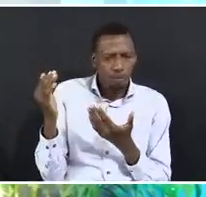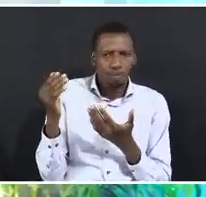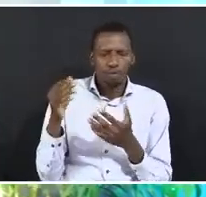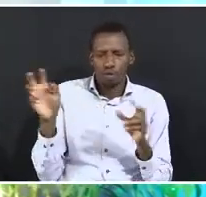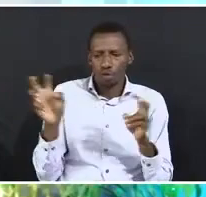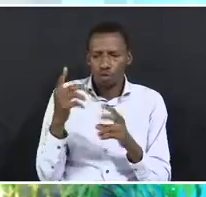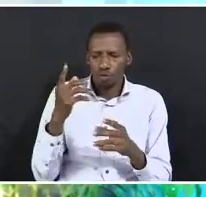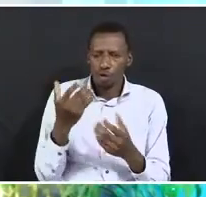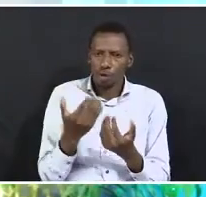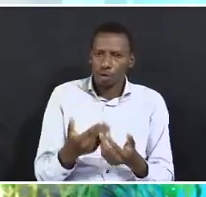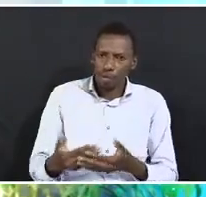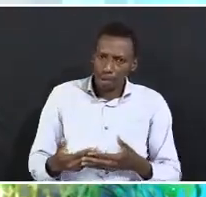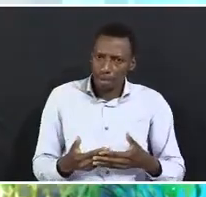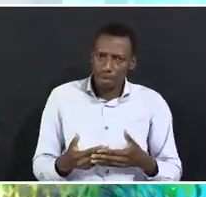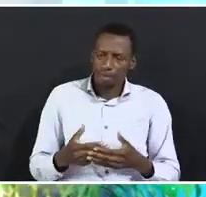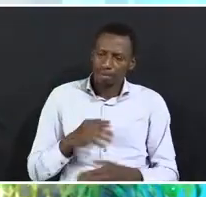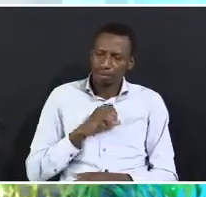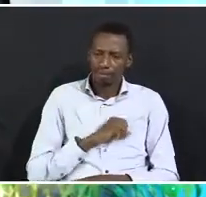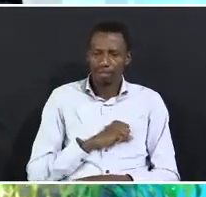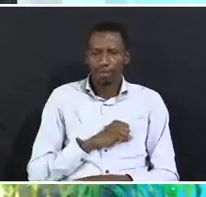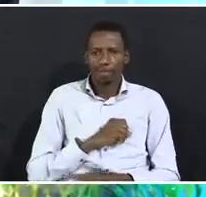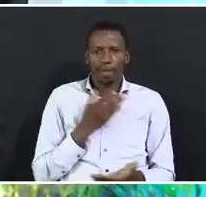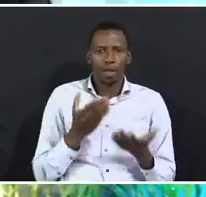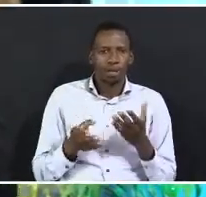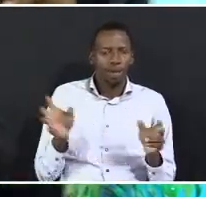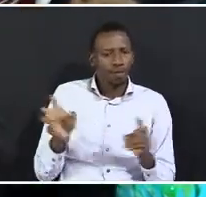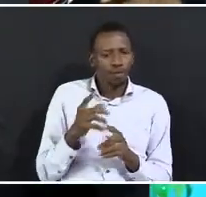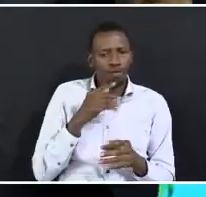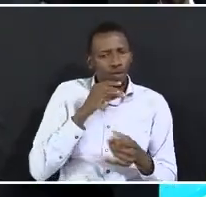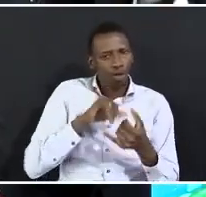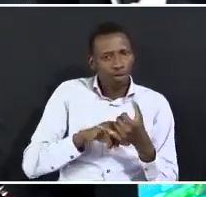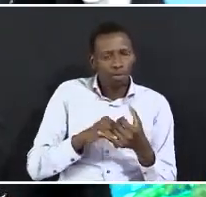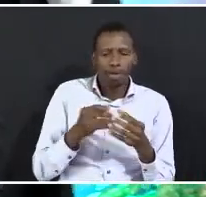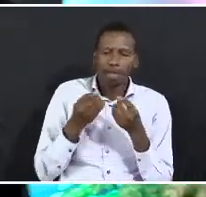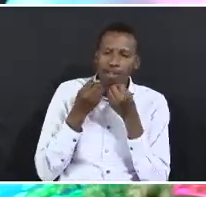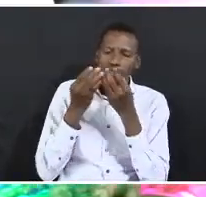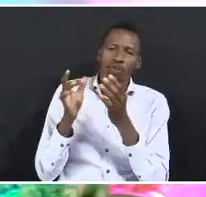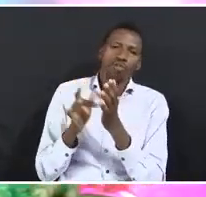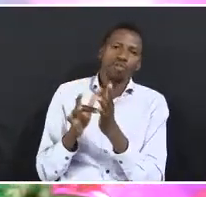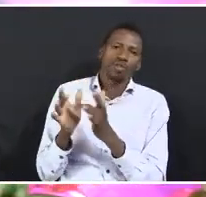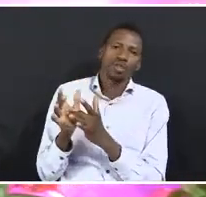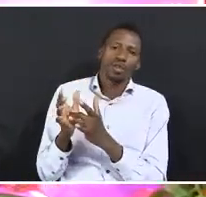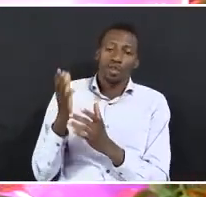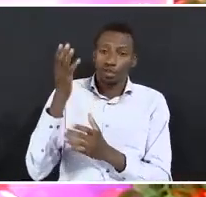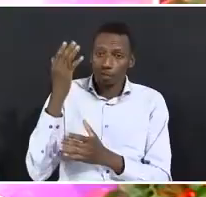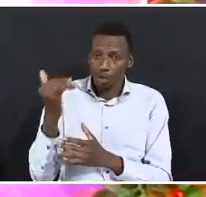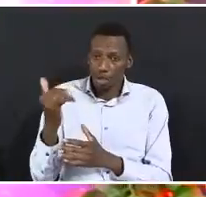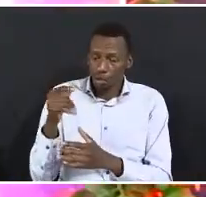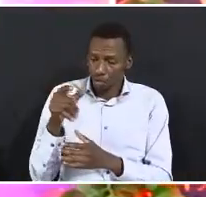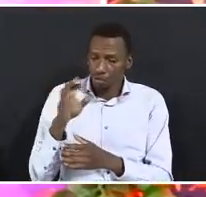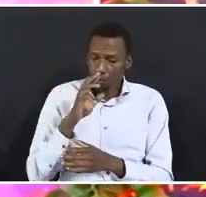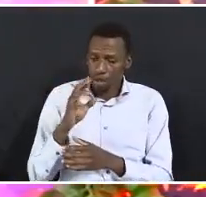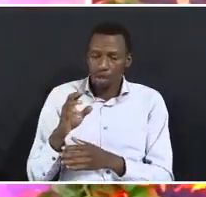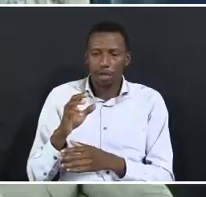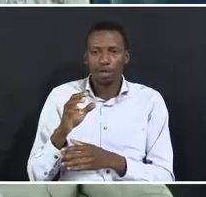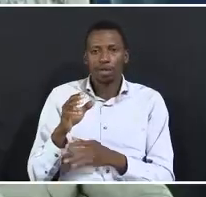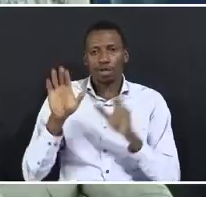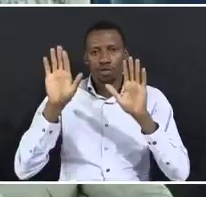Jesus. You may be waiting for a husband to come. Tell it to the Lord. Because a wounded soldier is still a